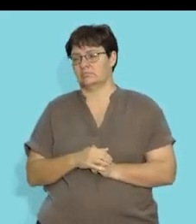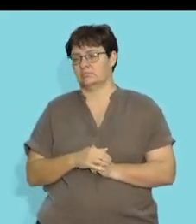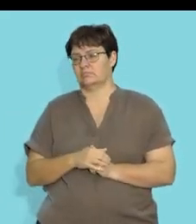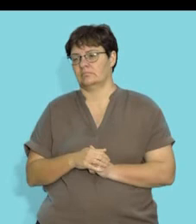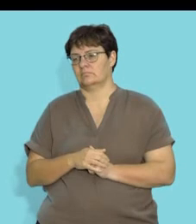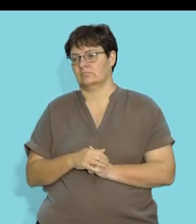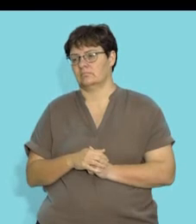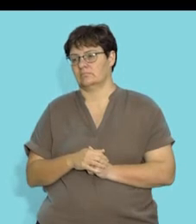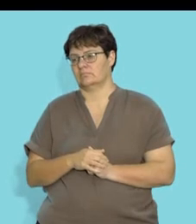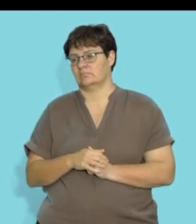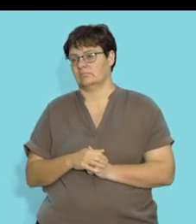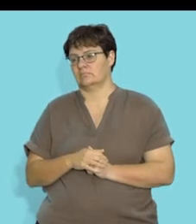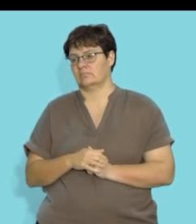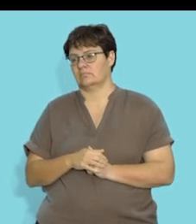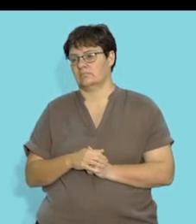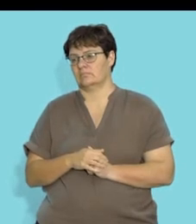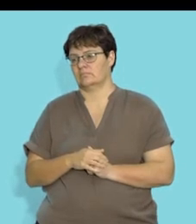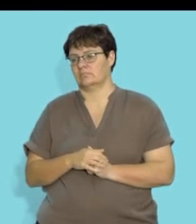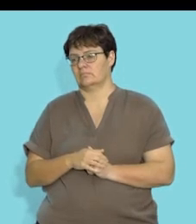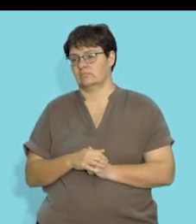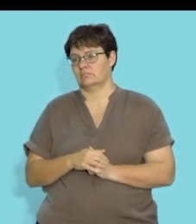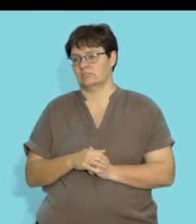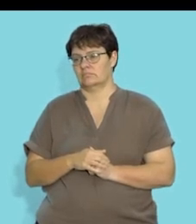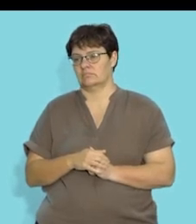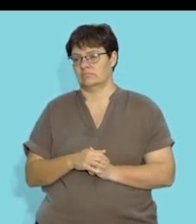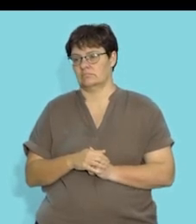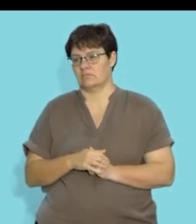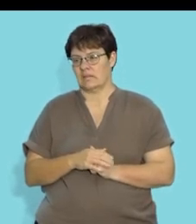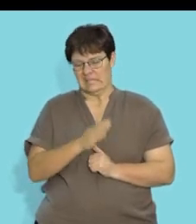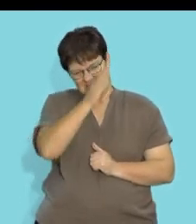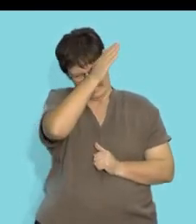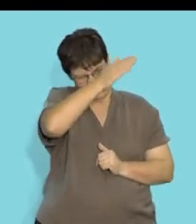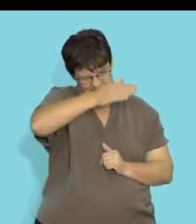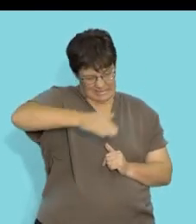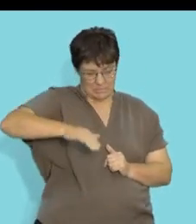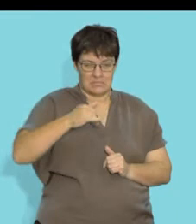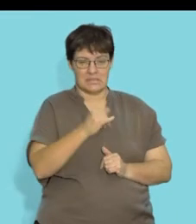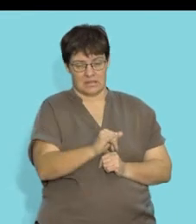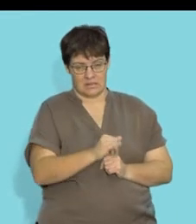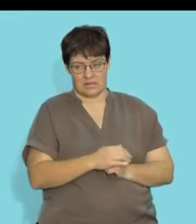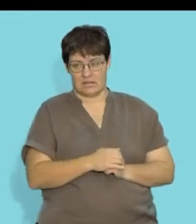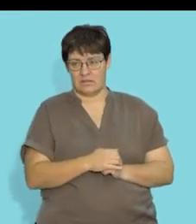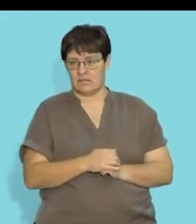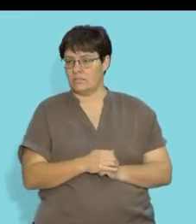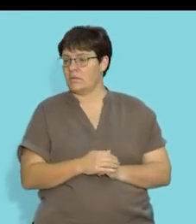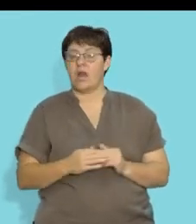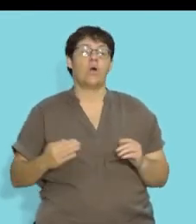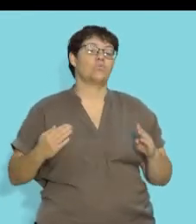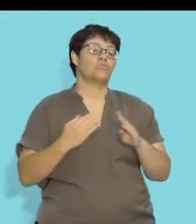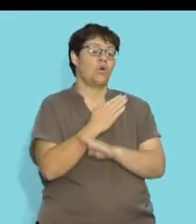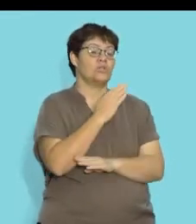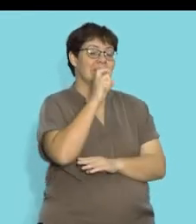look something of this nature here. All right, still, you can still see that this is